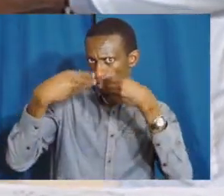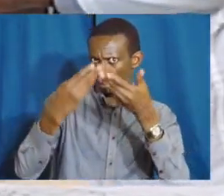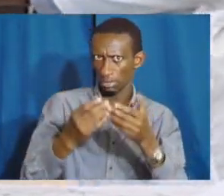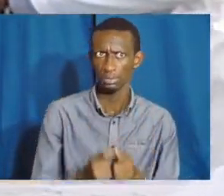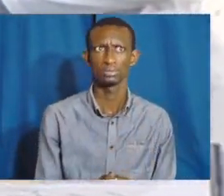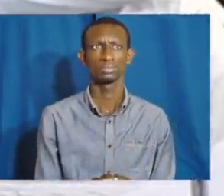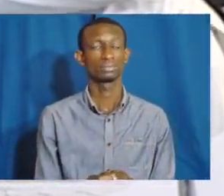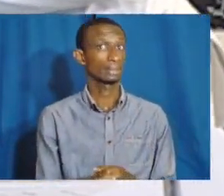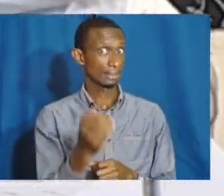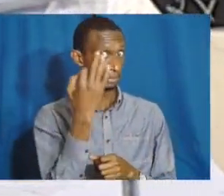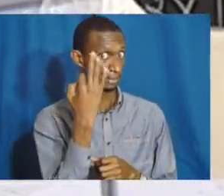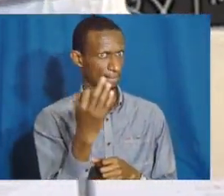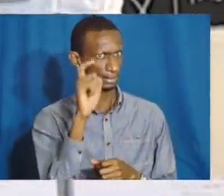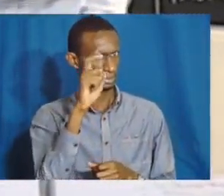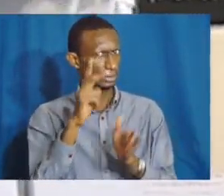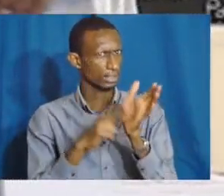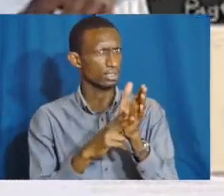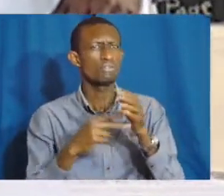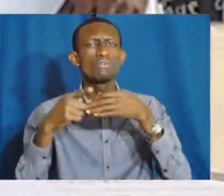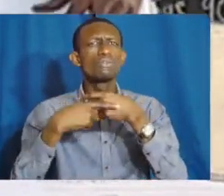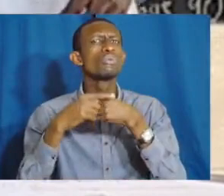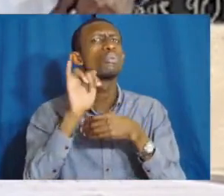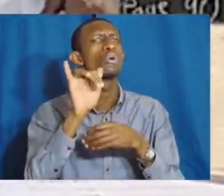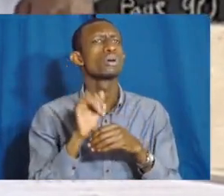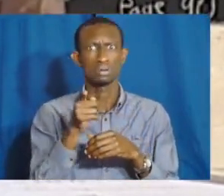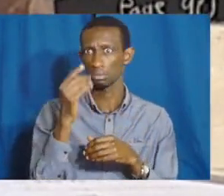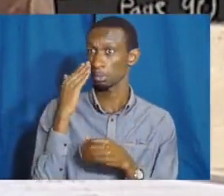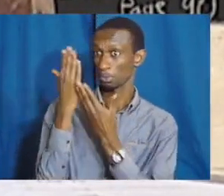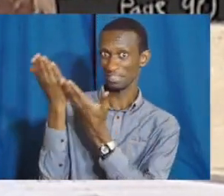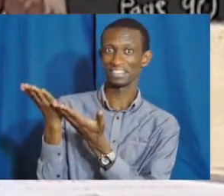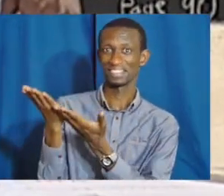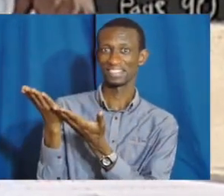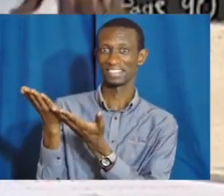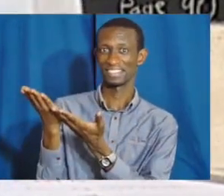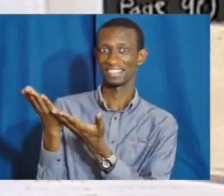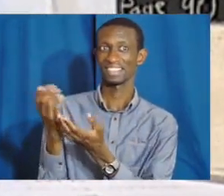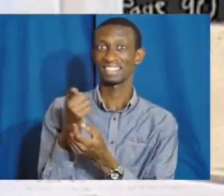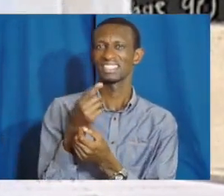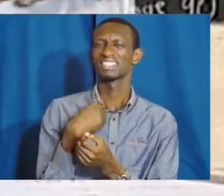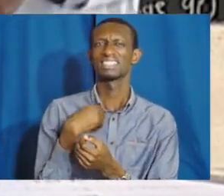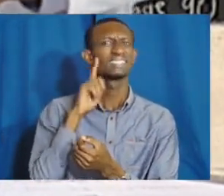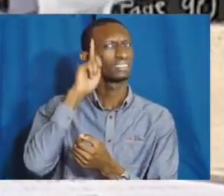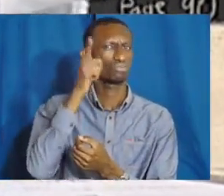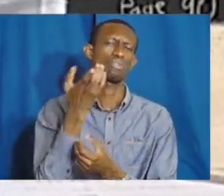3x equals negative y. Do you see this? I want you to have a